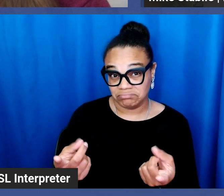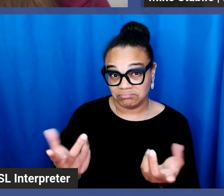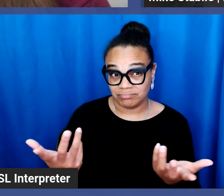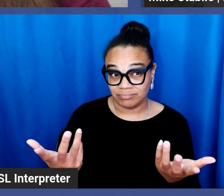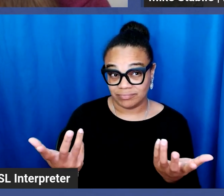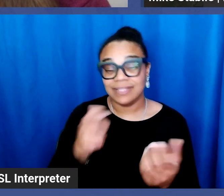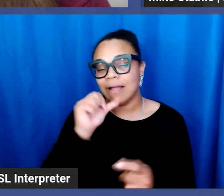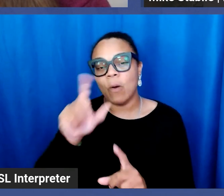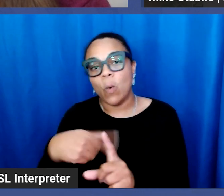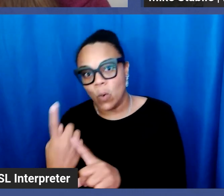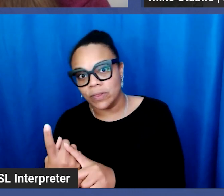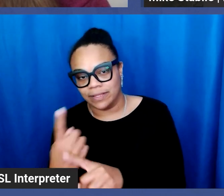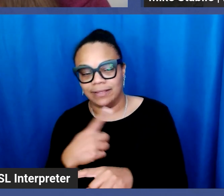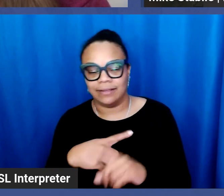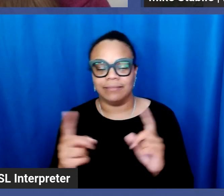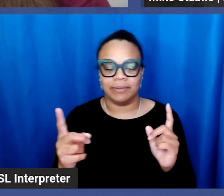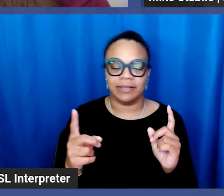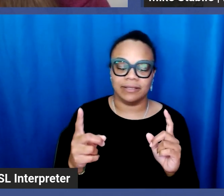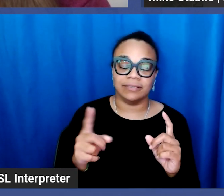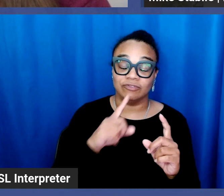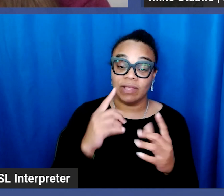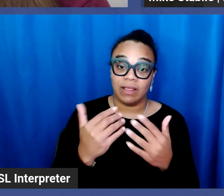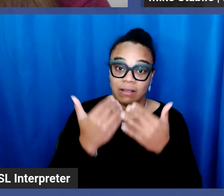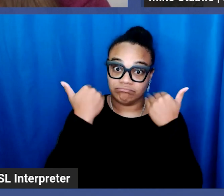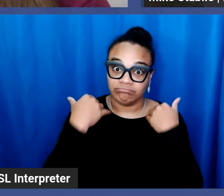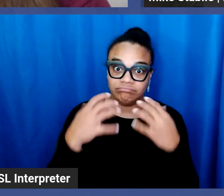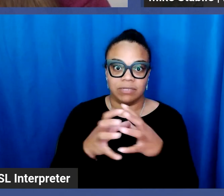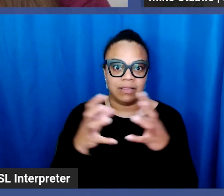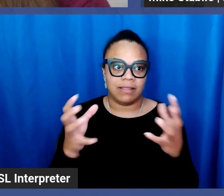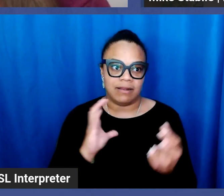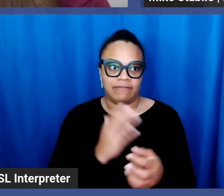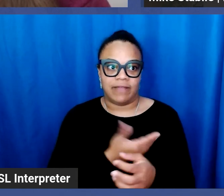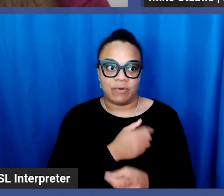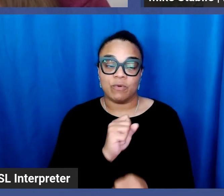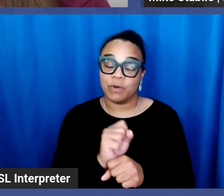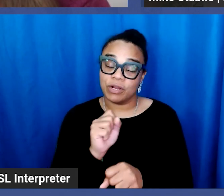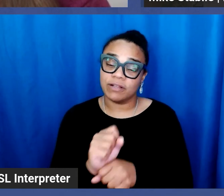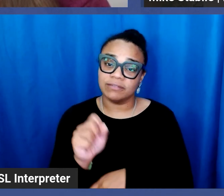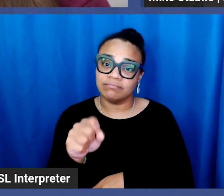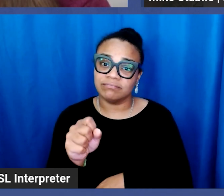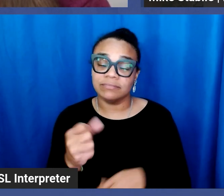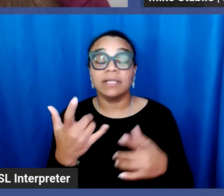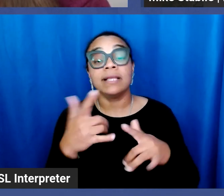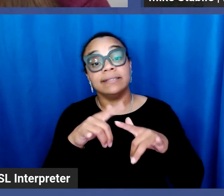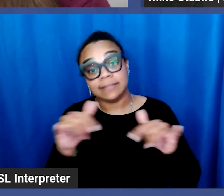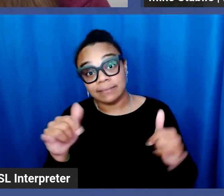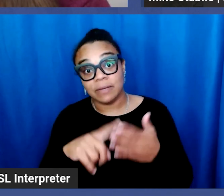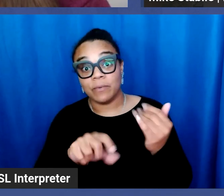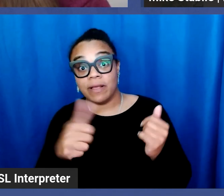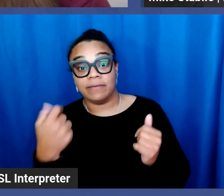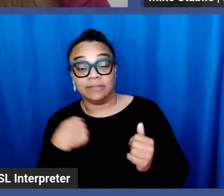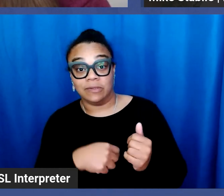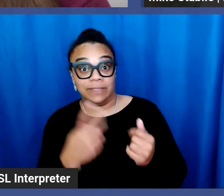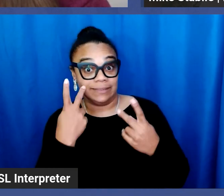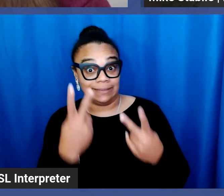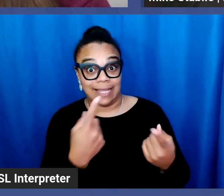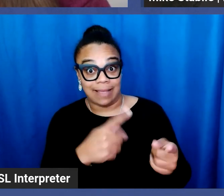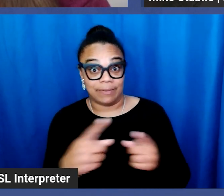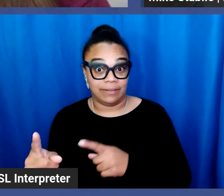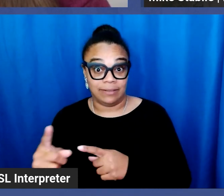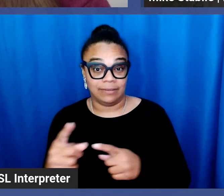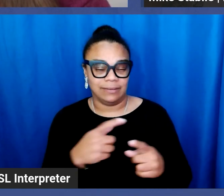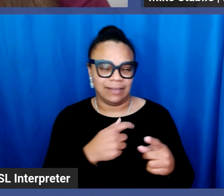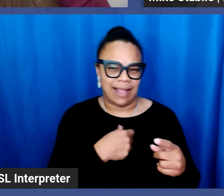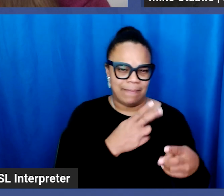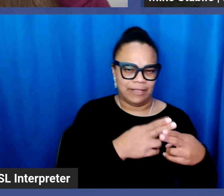not exclusively, but it is really consumed a lot of our work. I mean, at the same time, the other stuff that we see going on, as I said, there's two things,